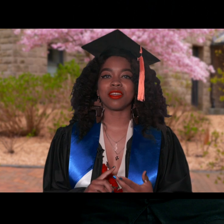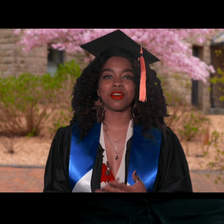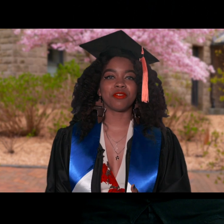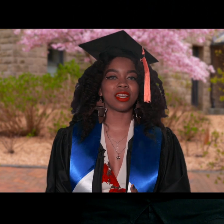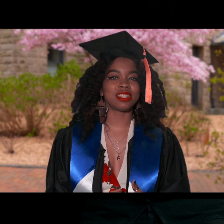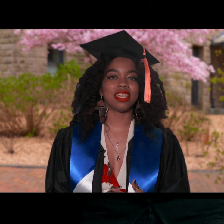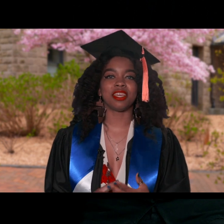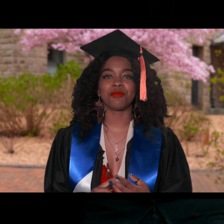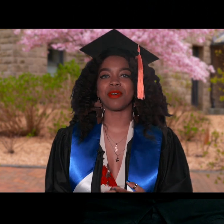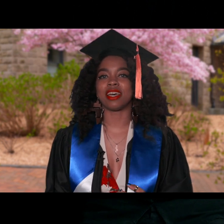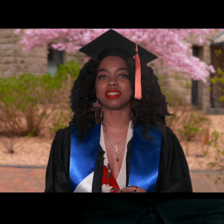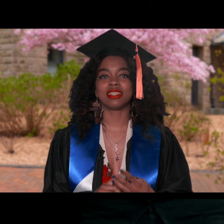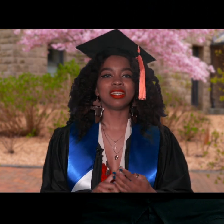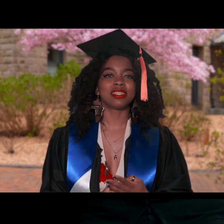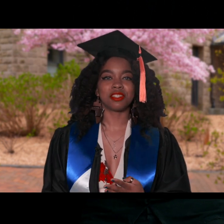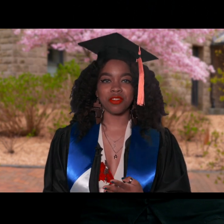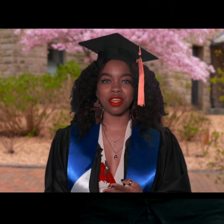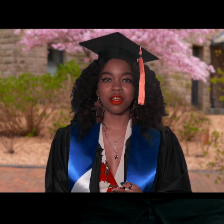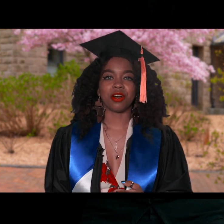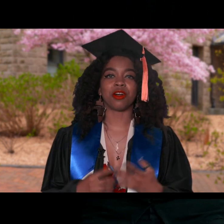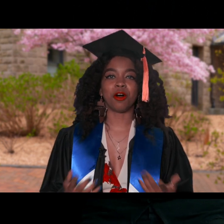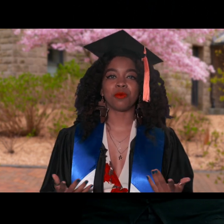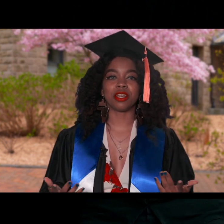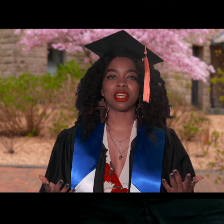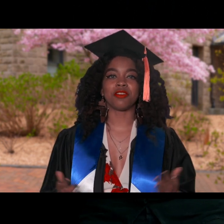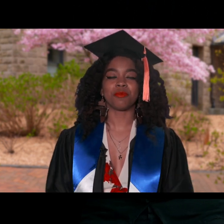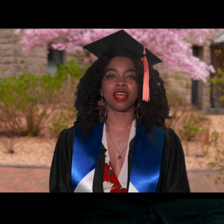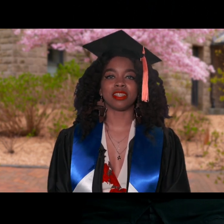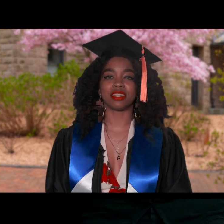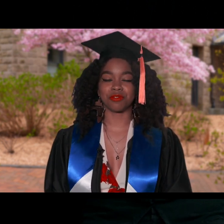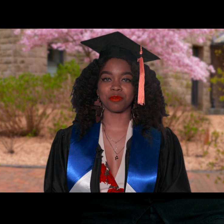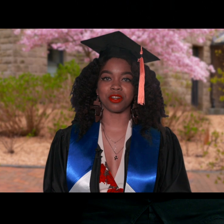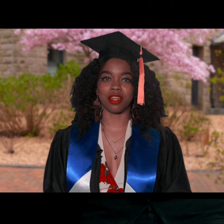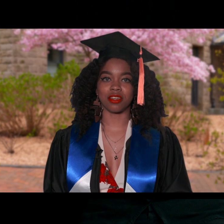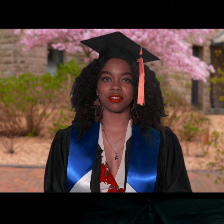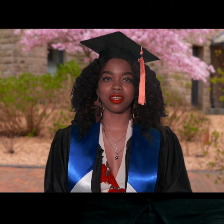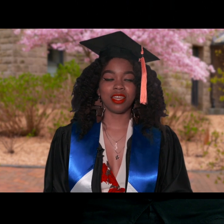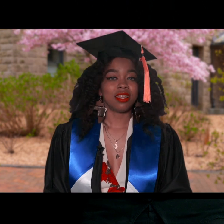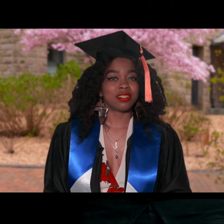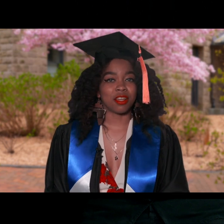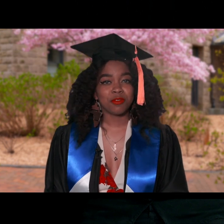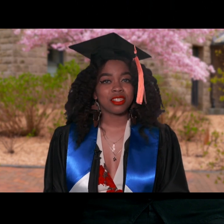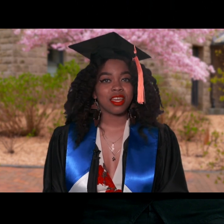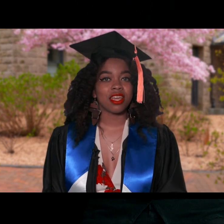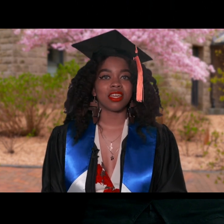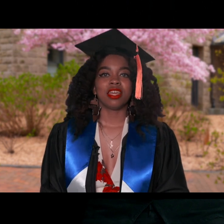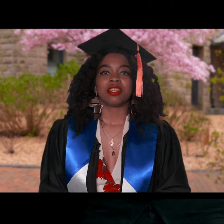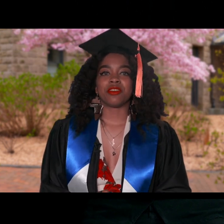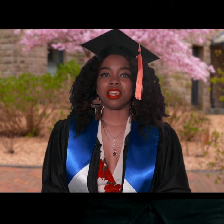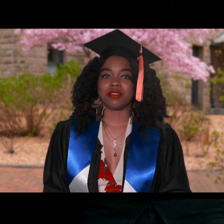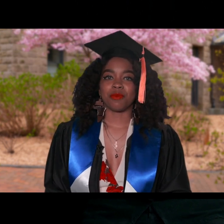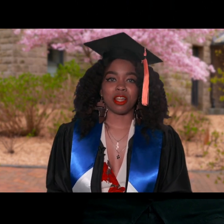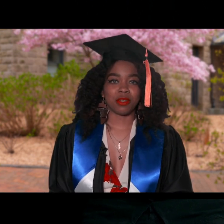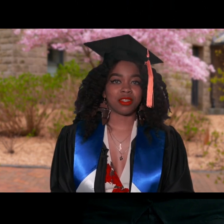pandemic, COVID-19, masks, 6 feet are all words that have impacted and disrupted our lives. Some would say